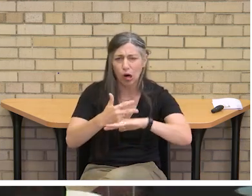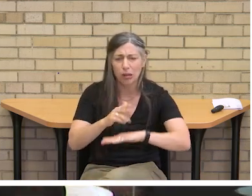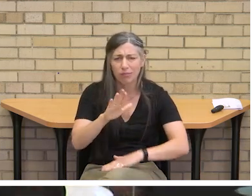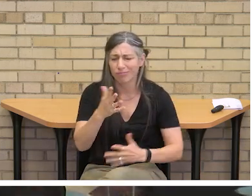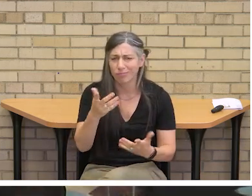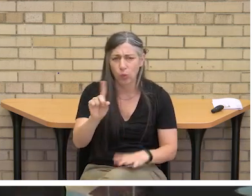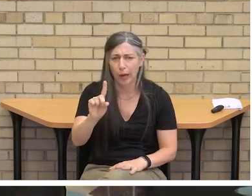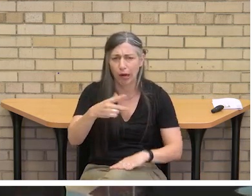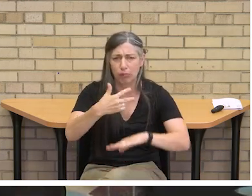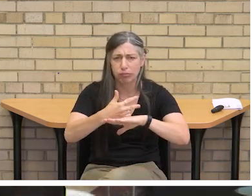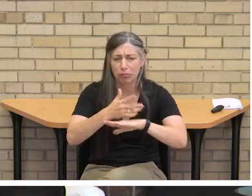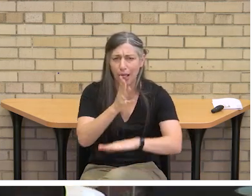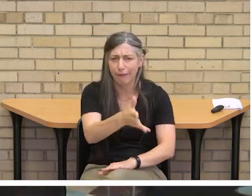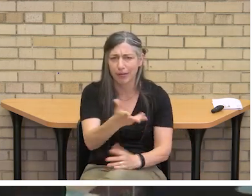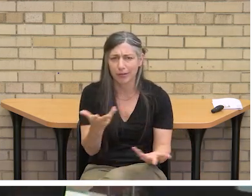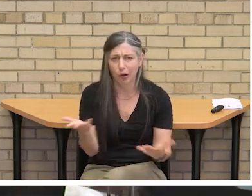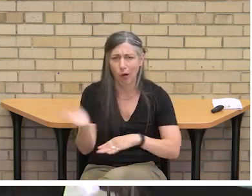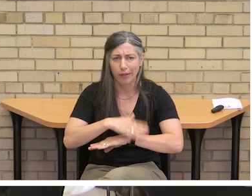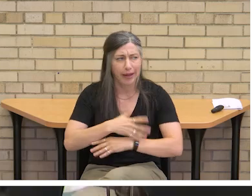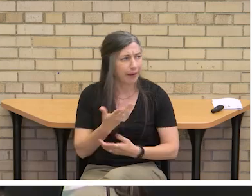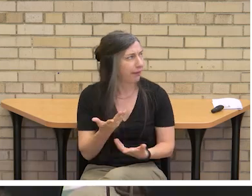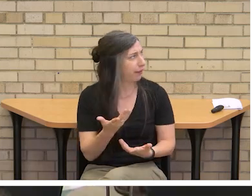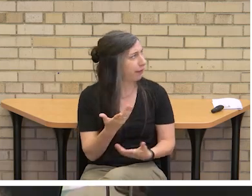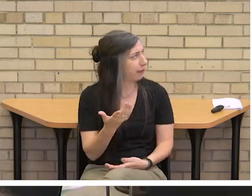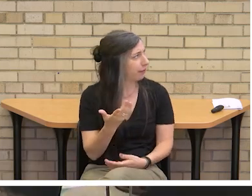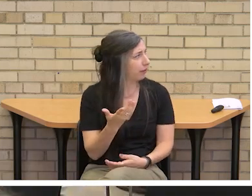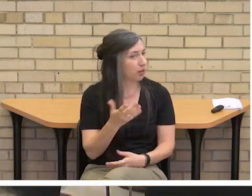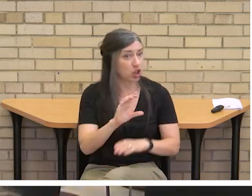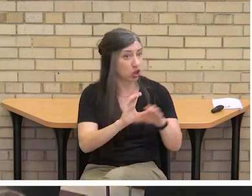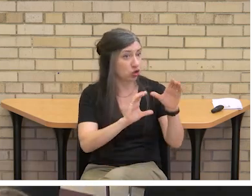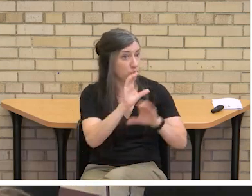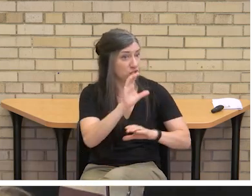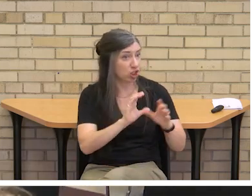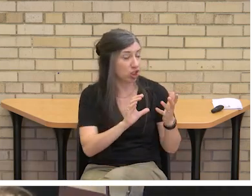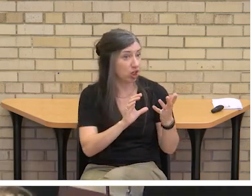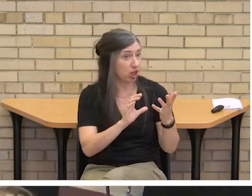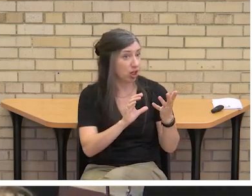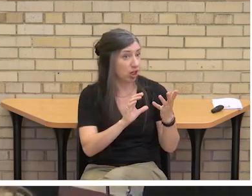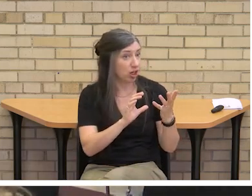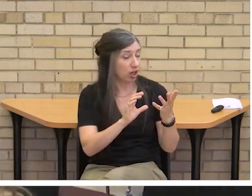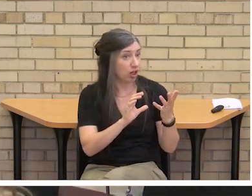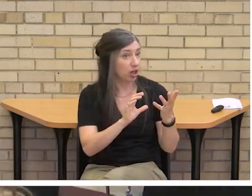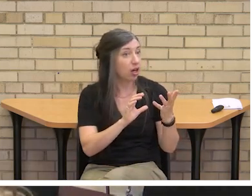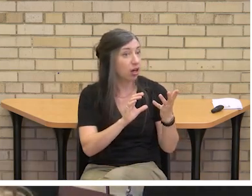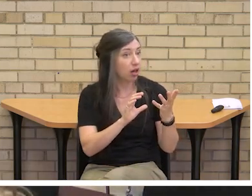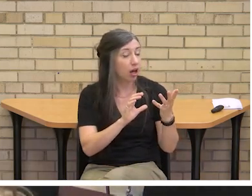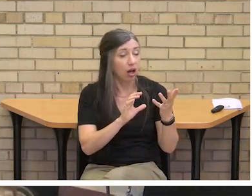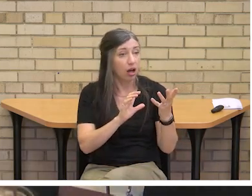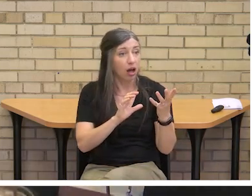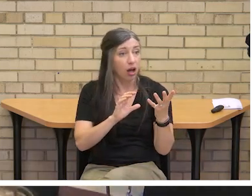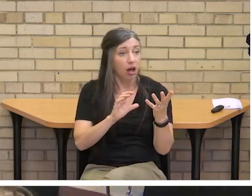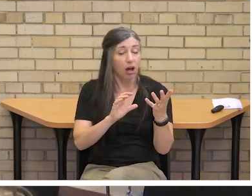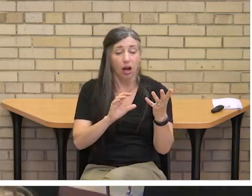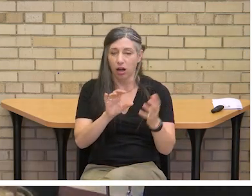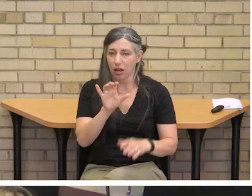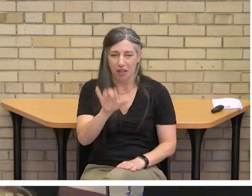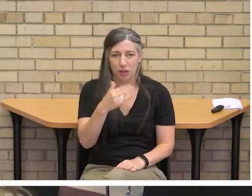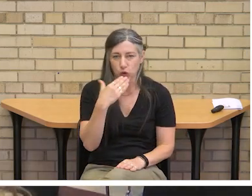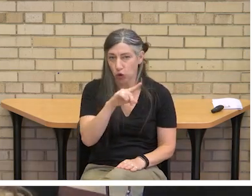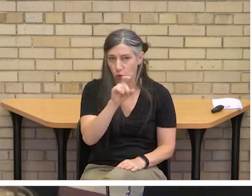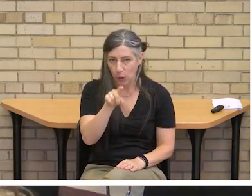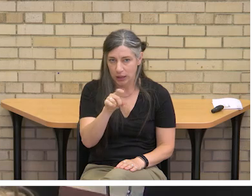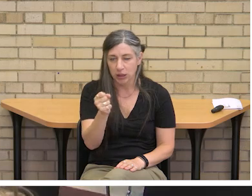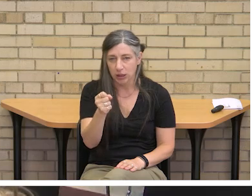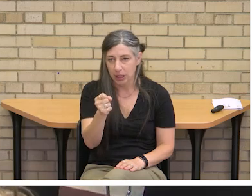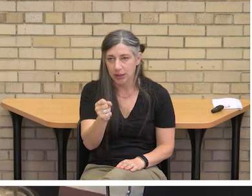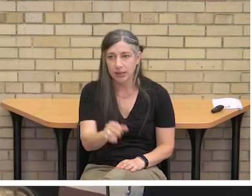Do you have enough space in the construction limits? Yeah, that's a good question. I